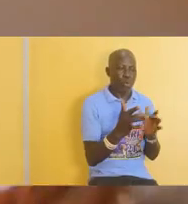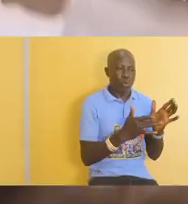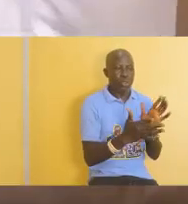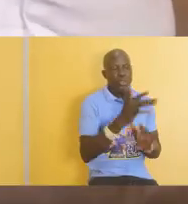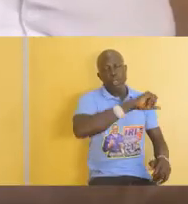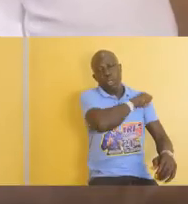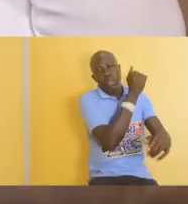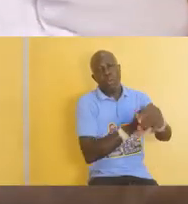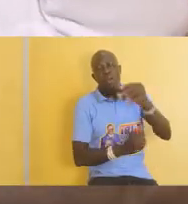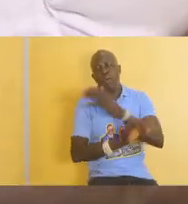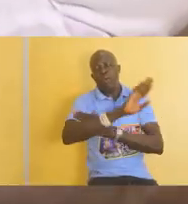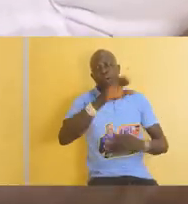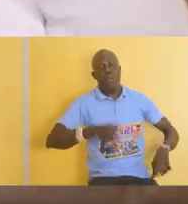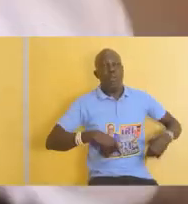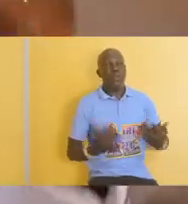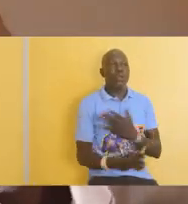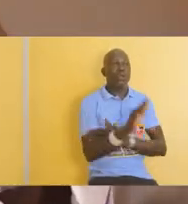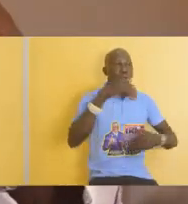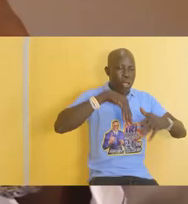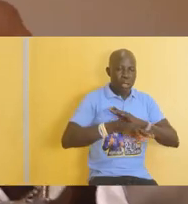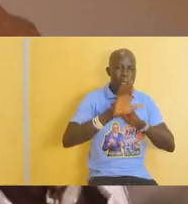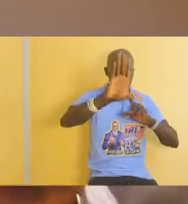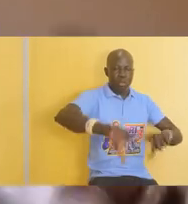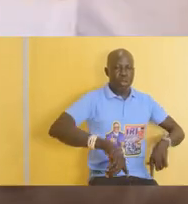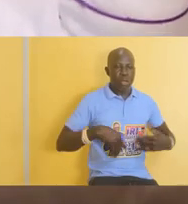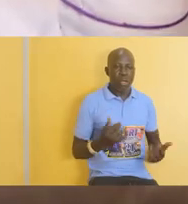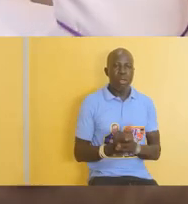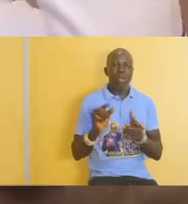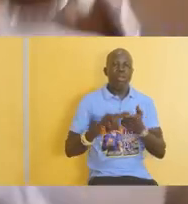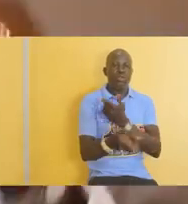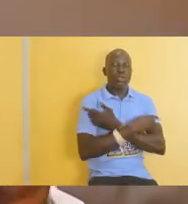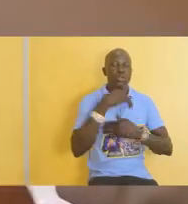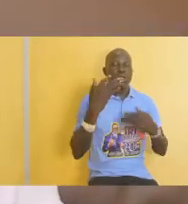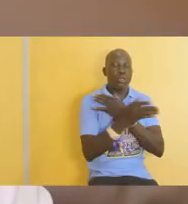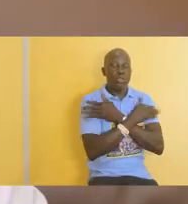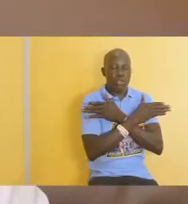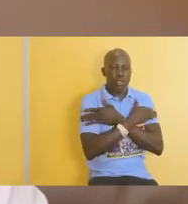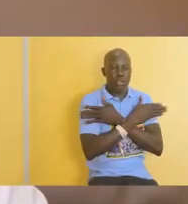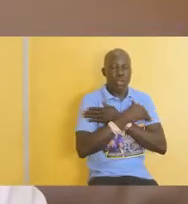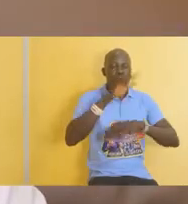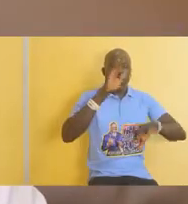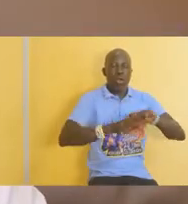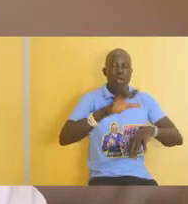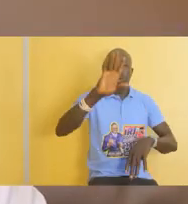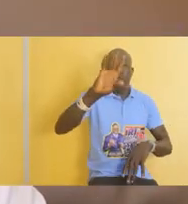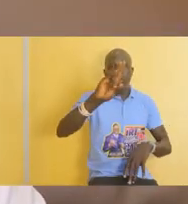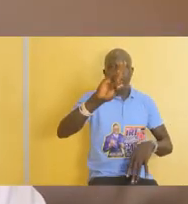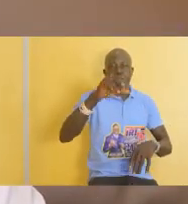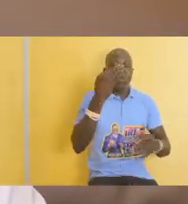Jesus. Agba lọ́wọ́ láyé. Gbogbo inú ayé. Amen. Lọ́nà ọjọ́ ìsinmi yìí. On the